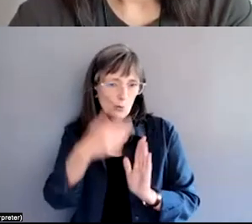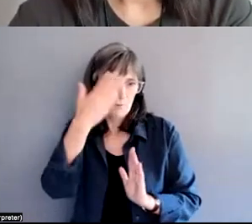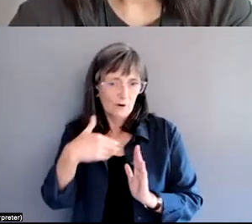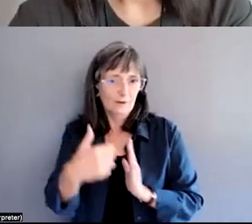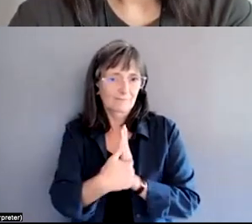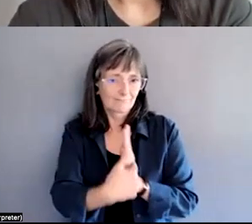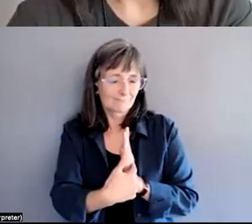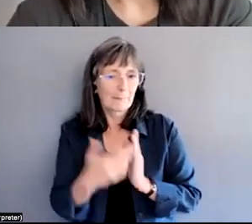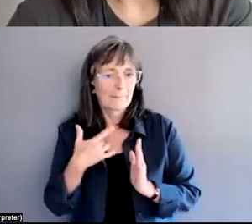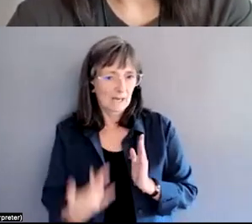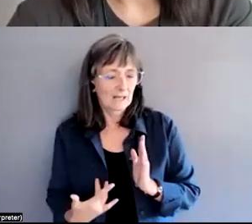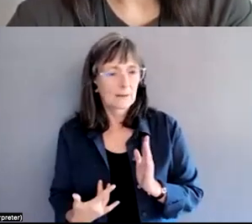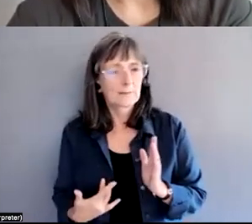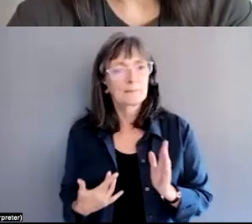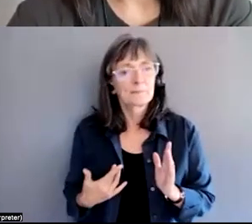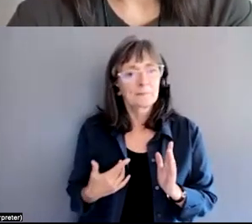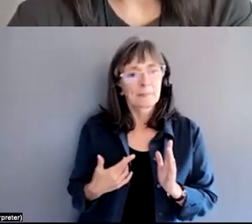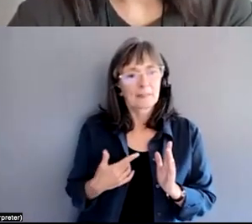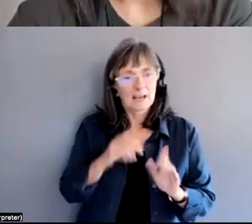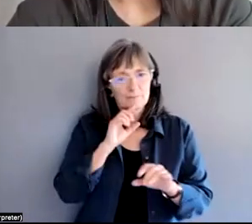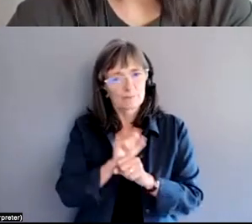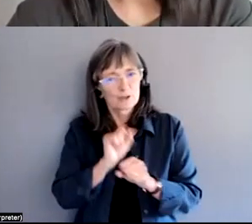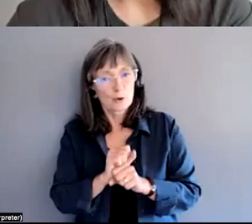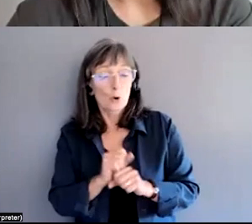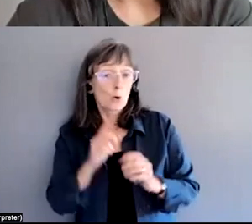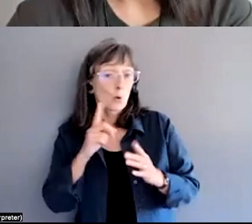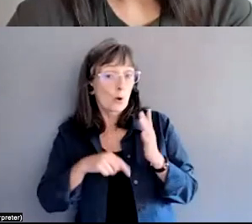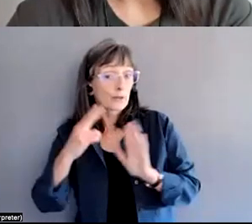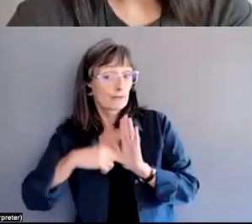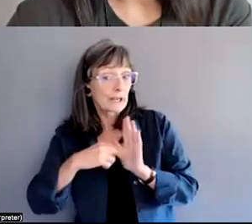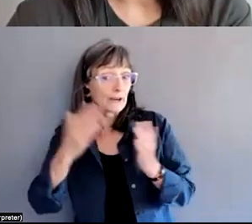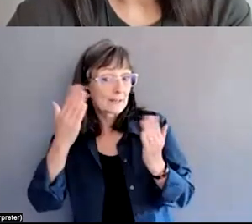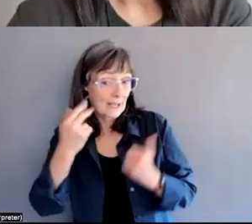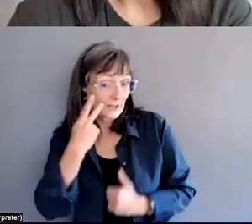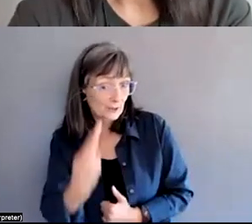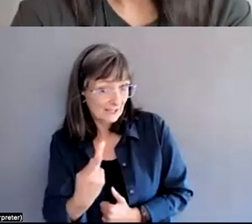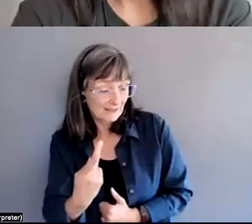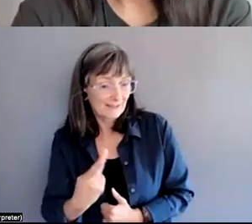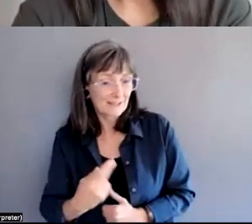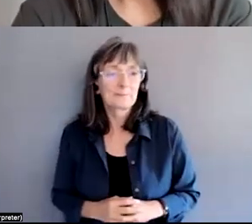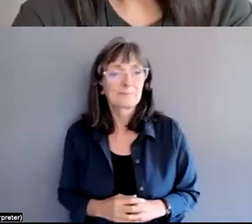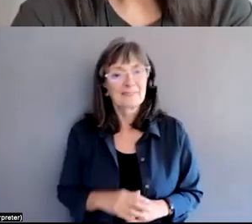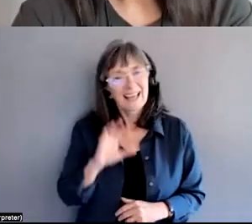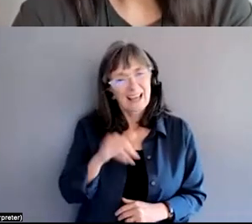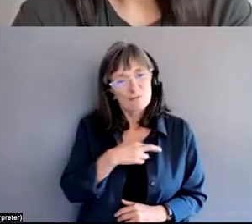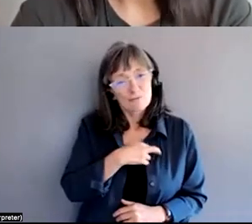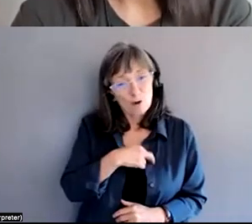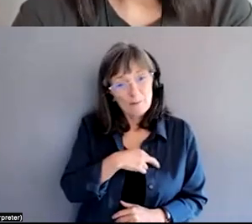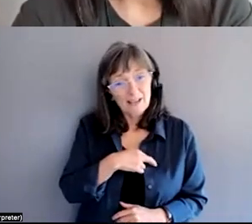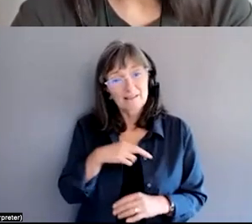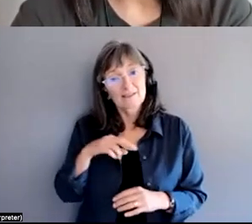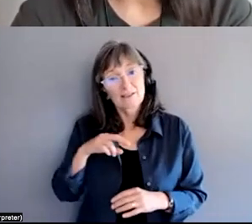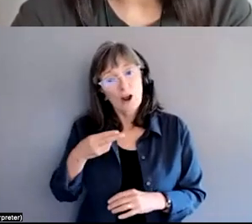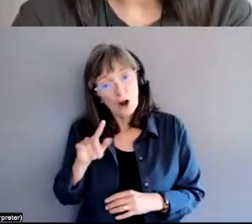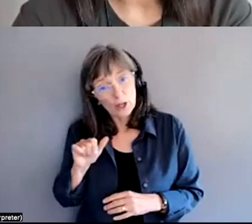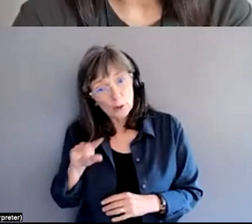and making sure we're meeting the reader's expectations. I think in that genre, depending on